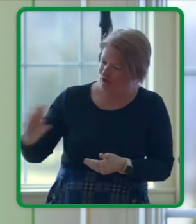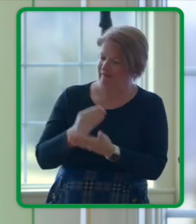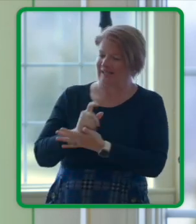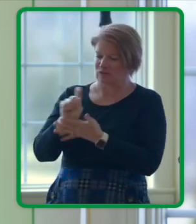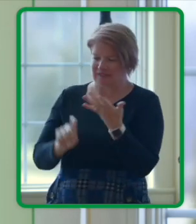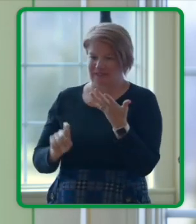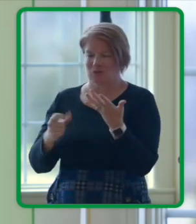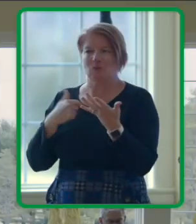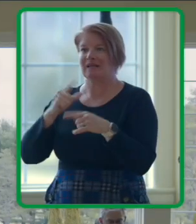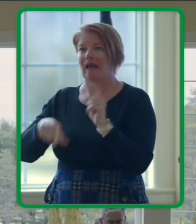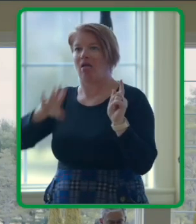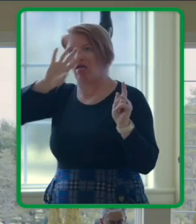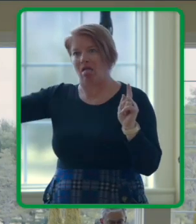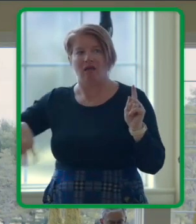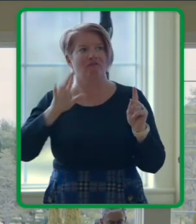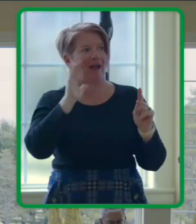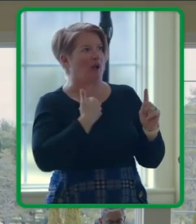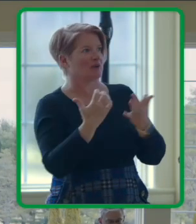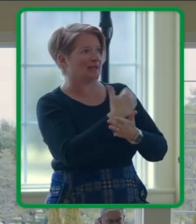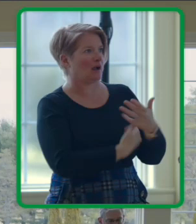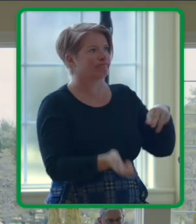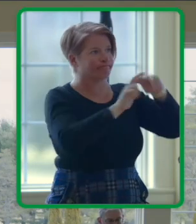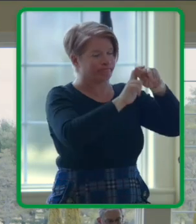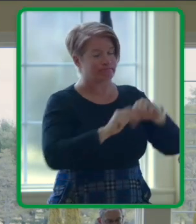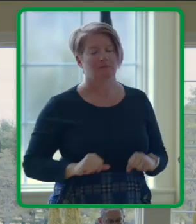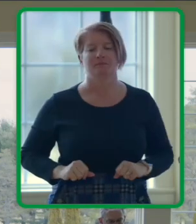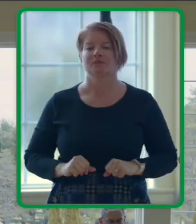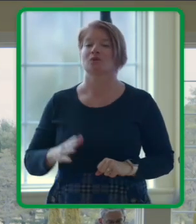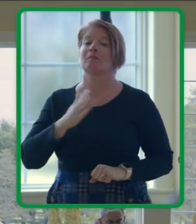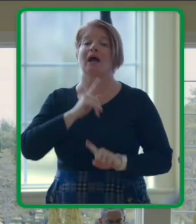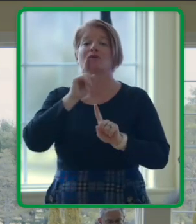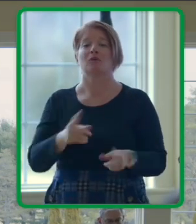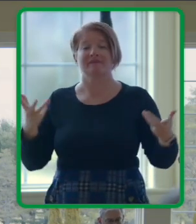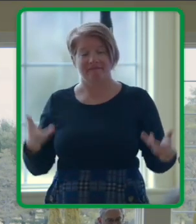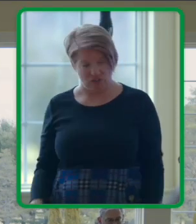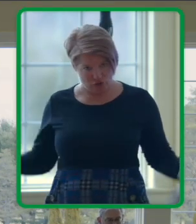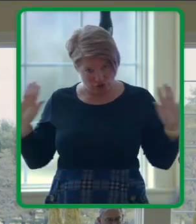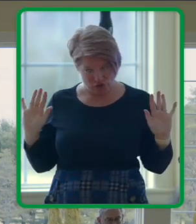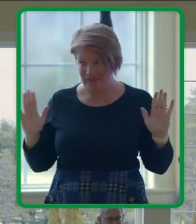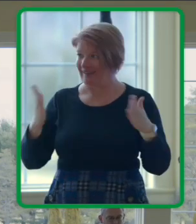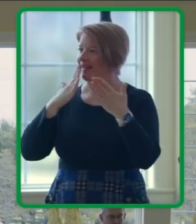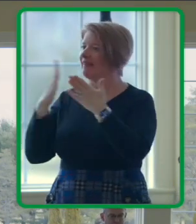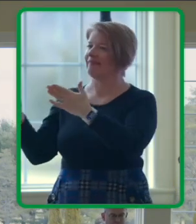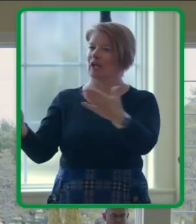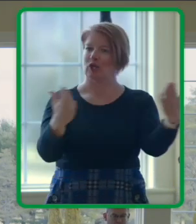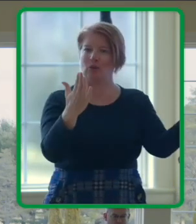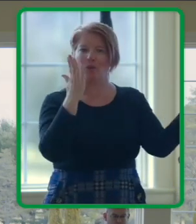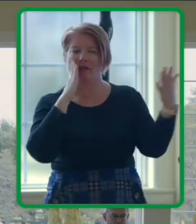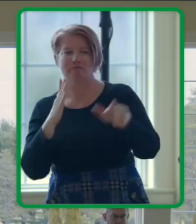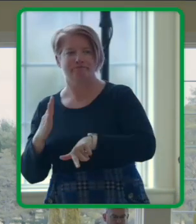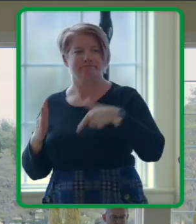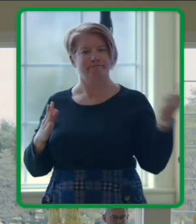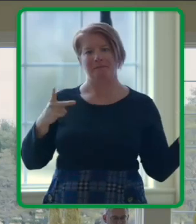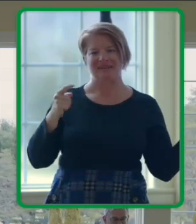serve. So that concludes my report, and I want to thank you very much. I'll turn it back